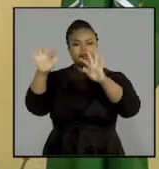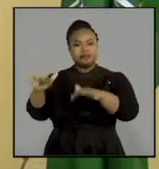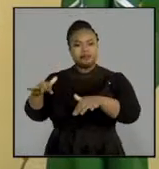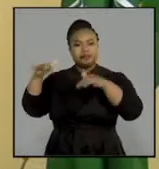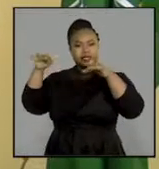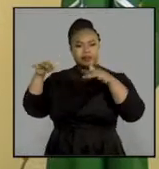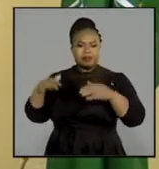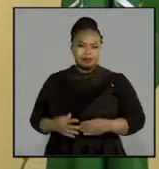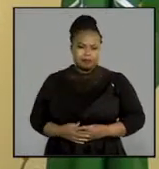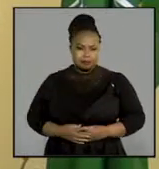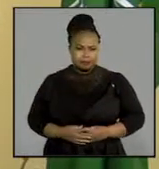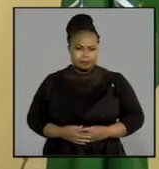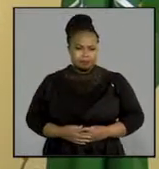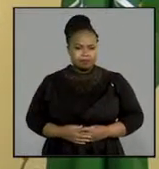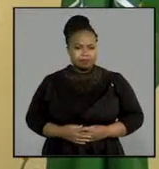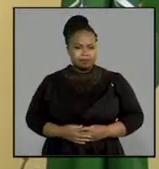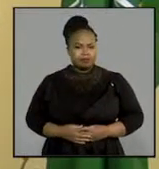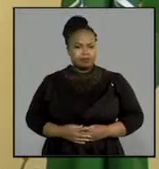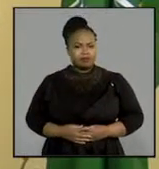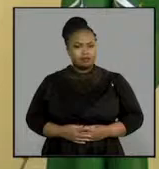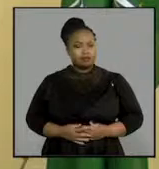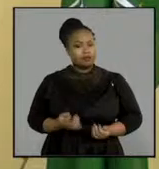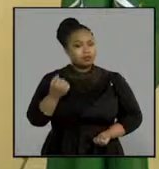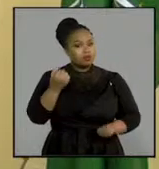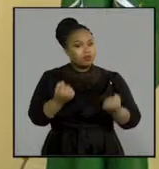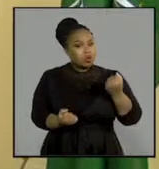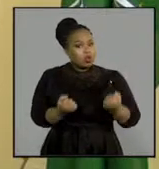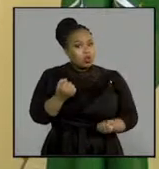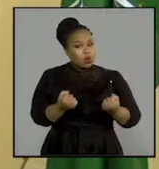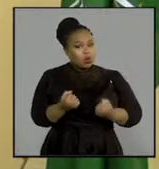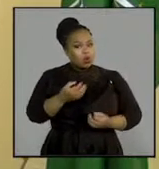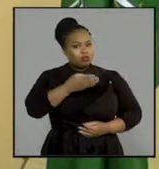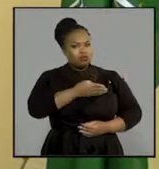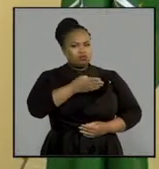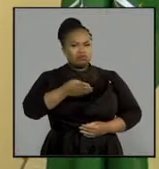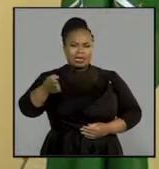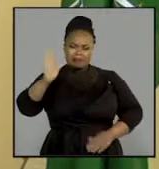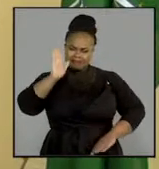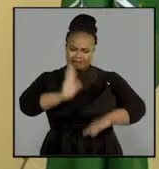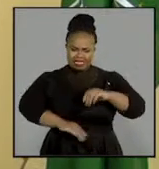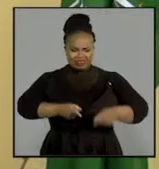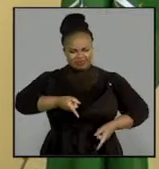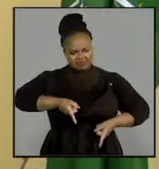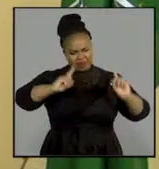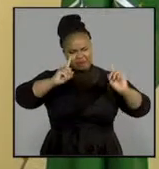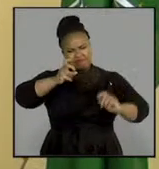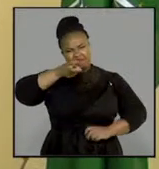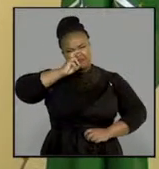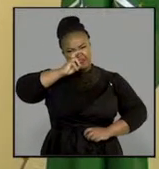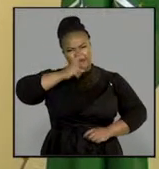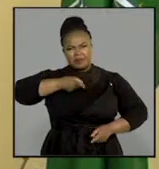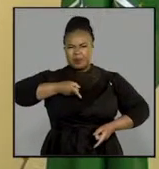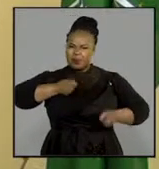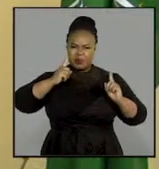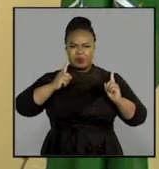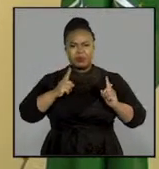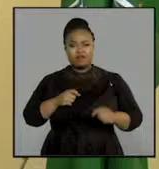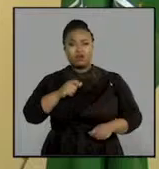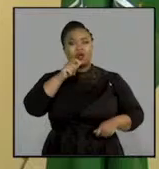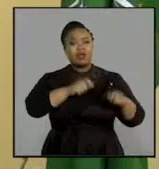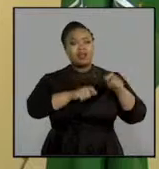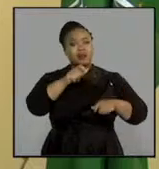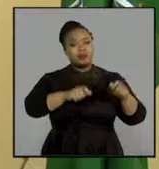before Parliament. Our courts are handing down